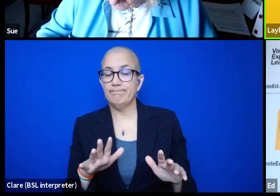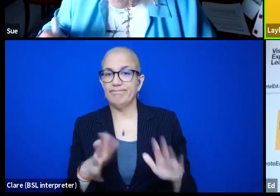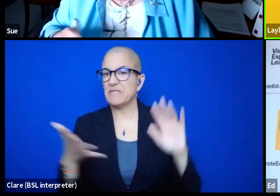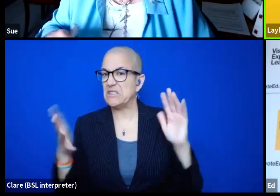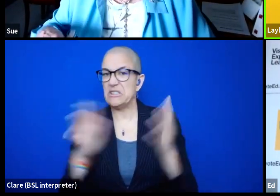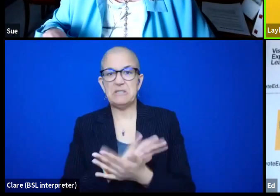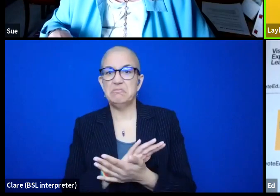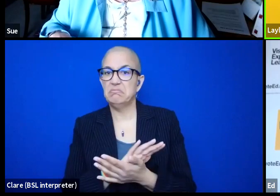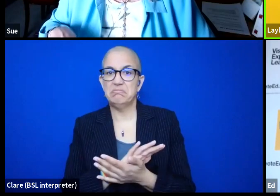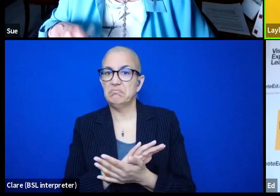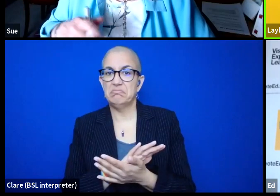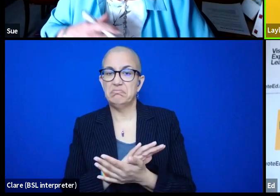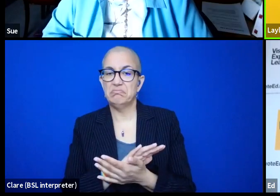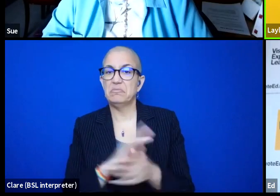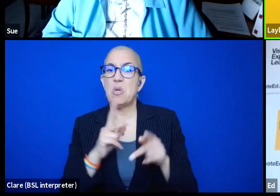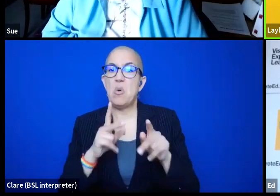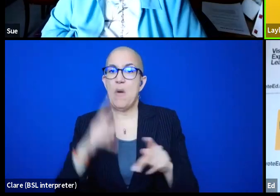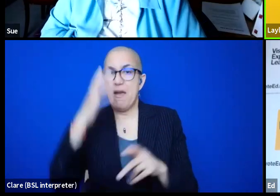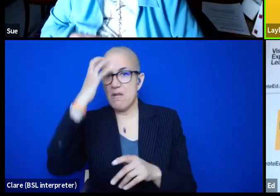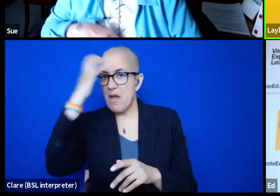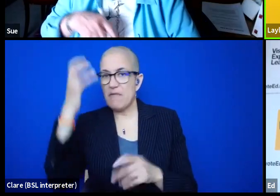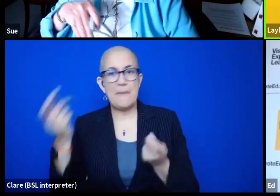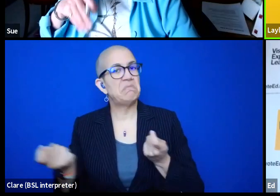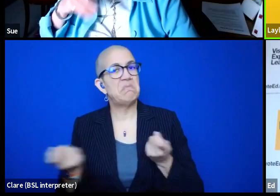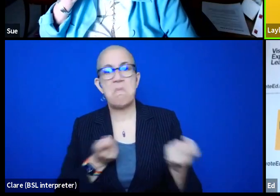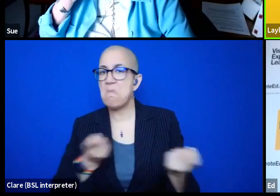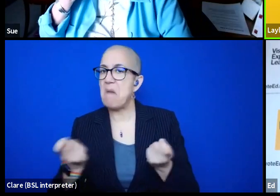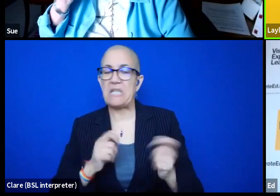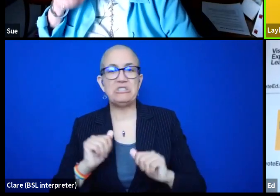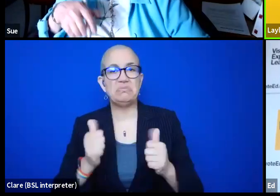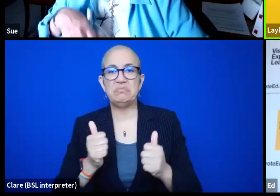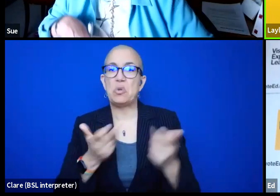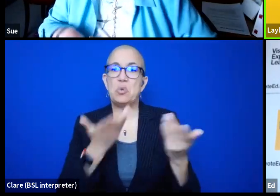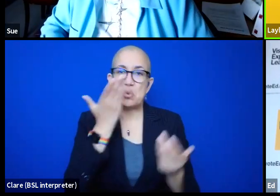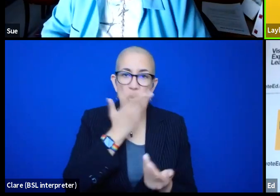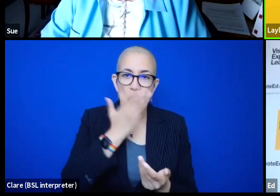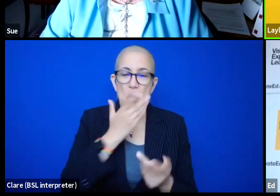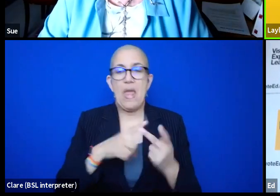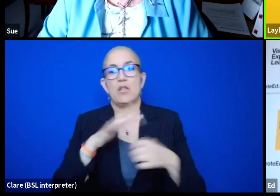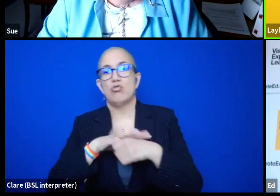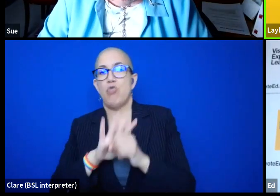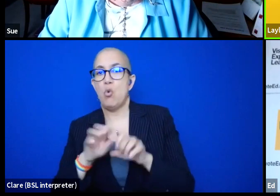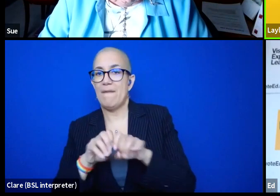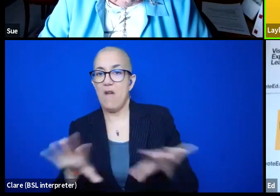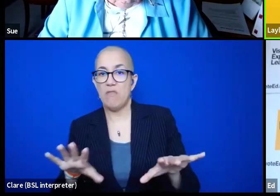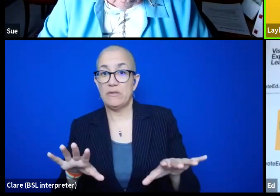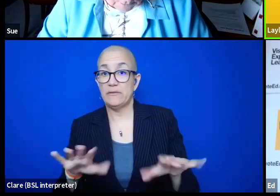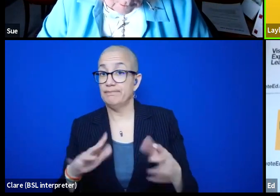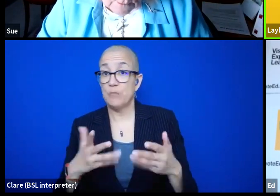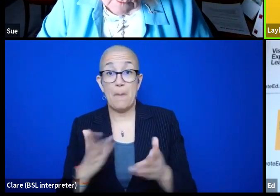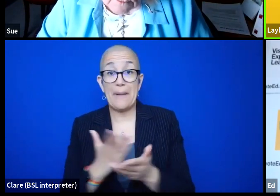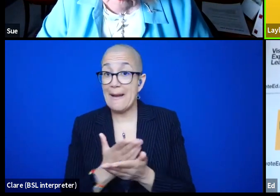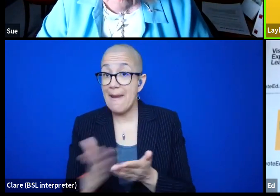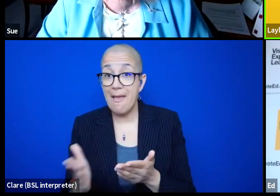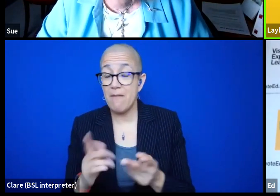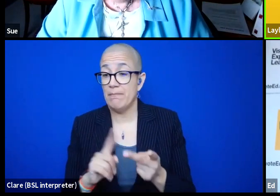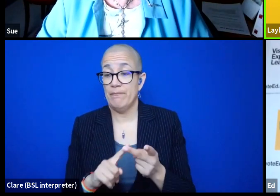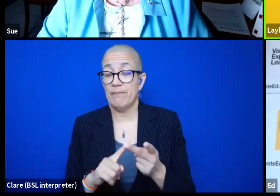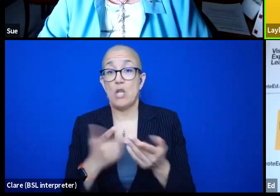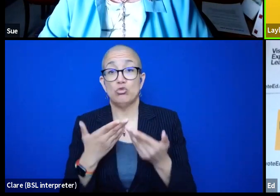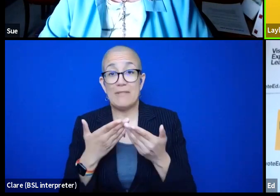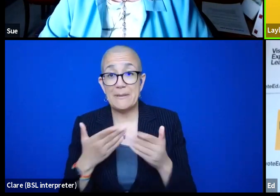the way the government has mismanaged schools and coronavirus. They have not been clear. They have not been transparent. They have